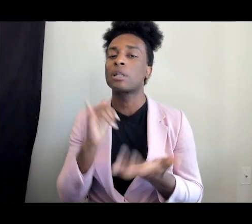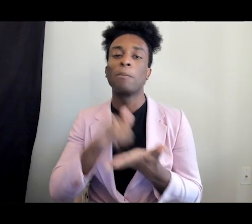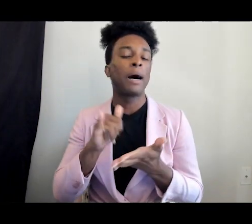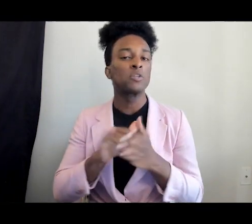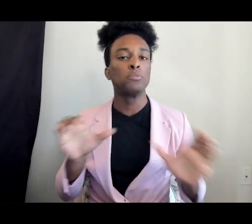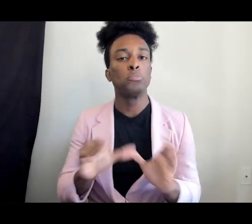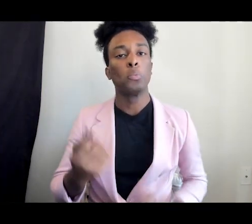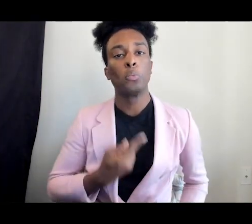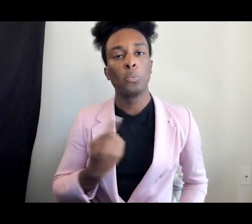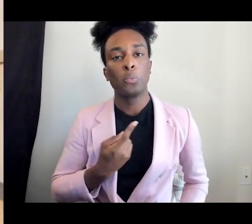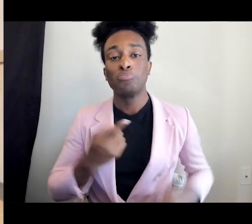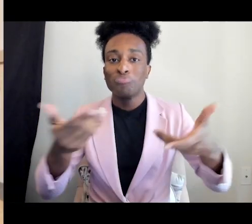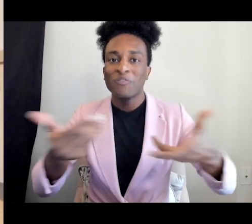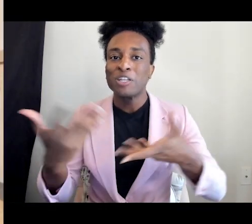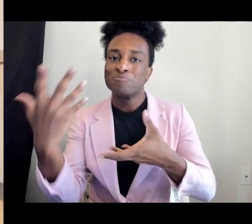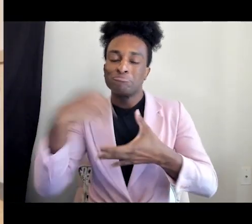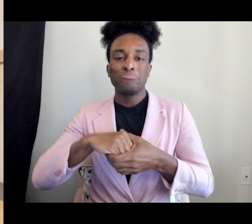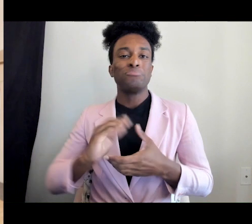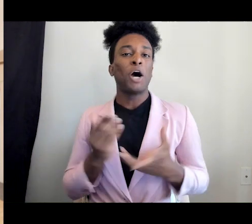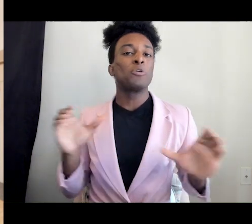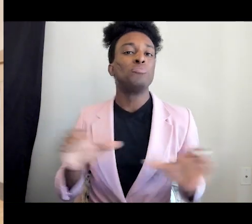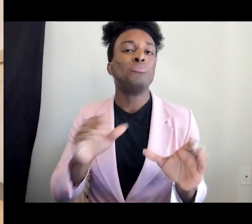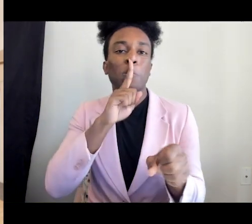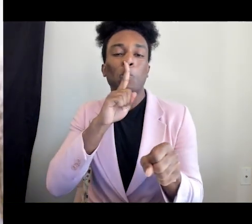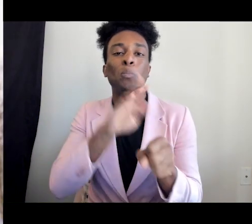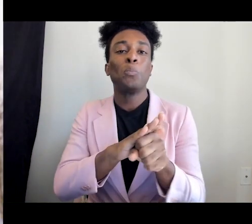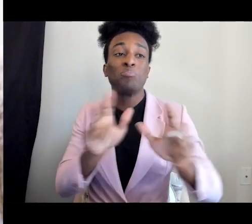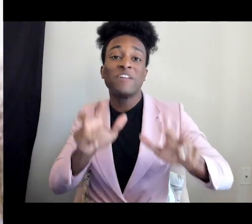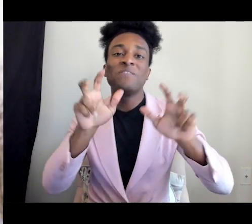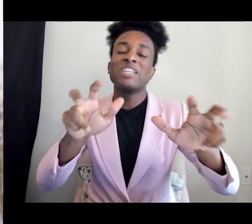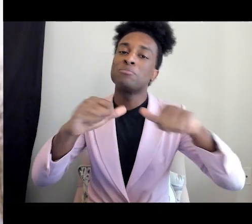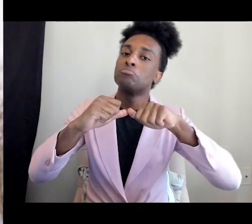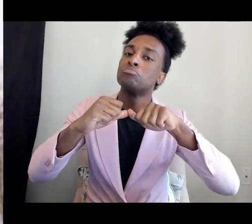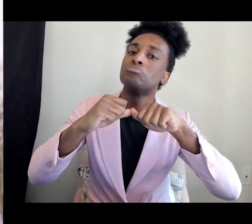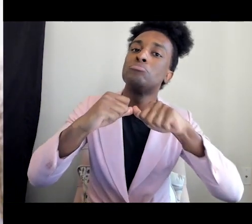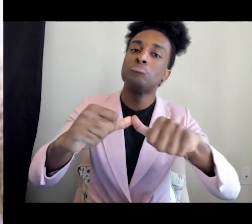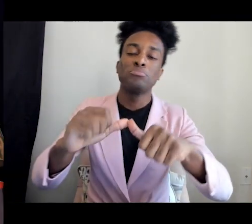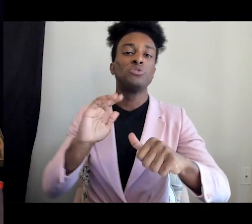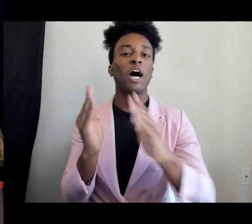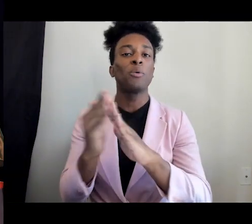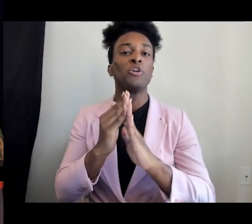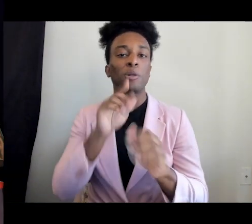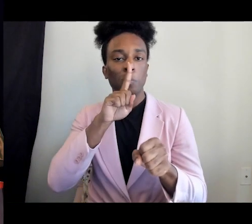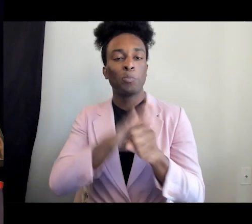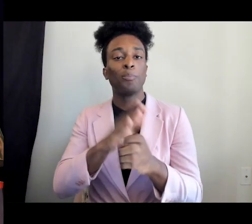alone. I invite you to be a part of everything that we do to ensure that investment continues